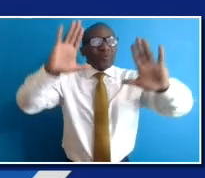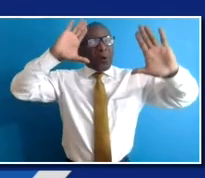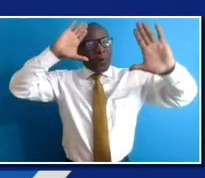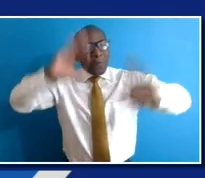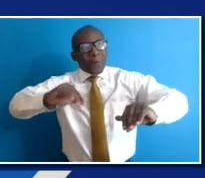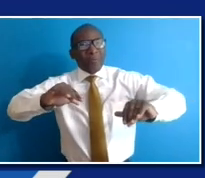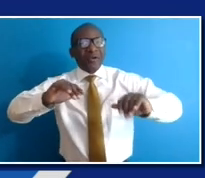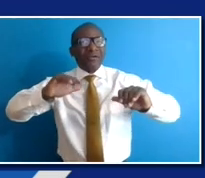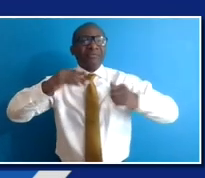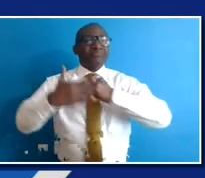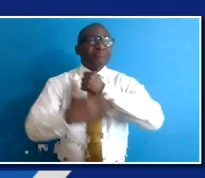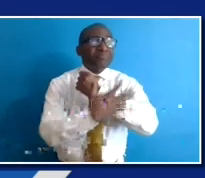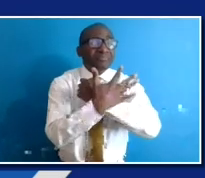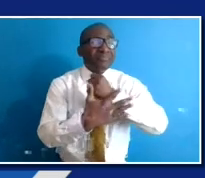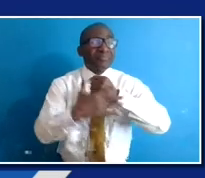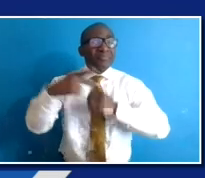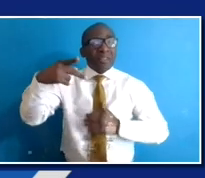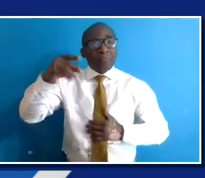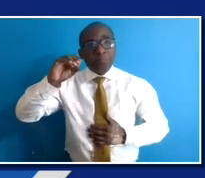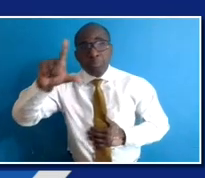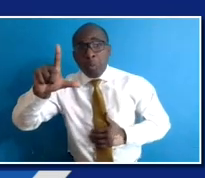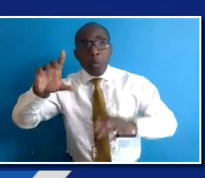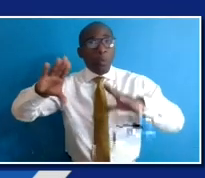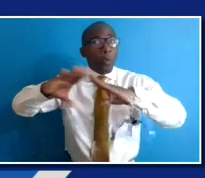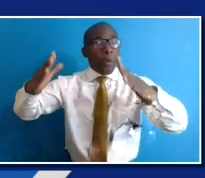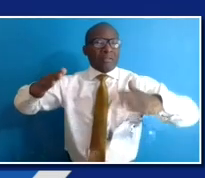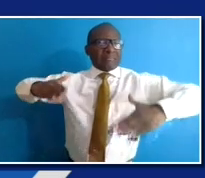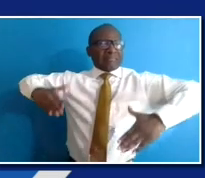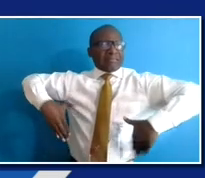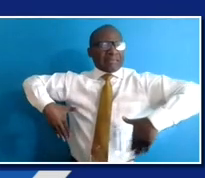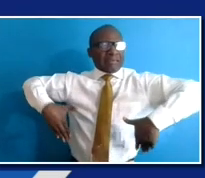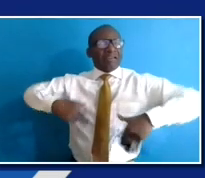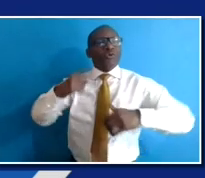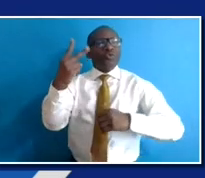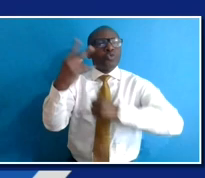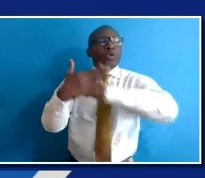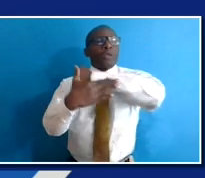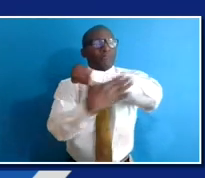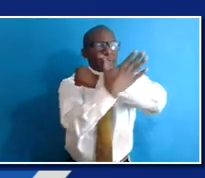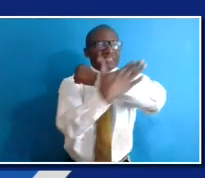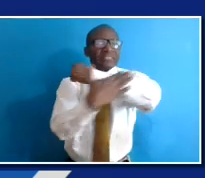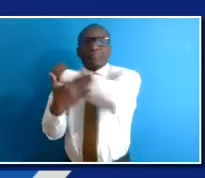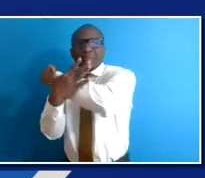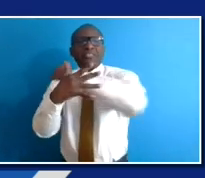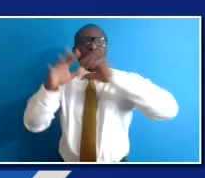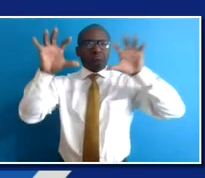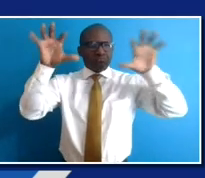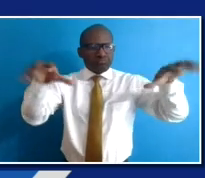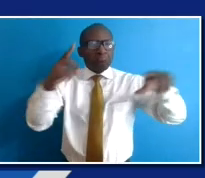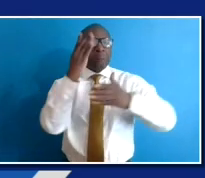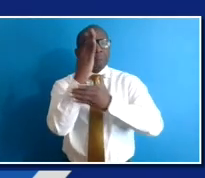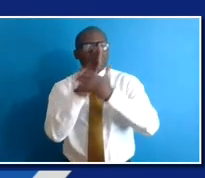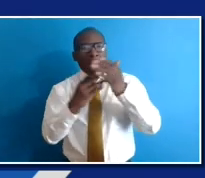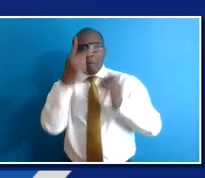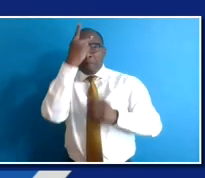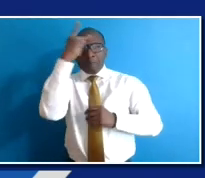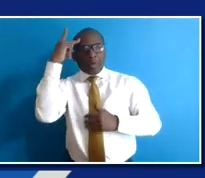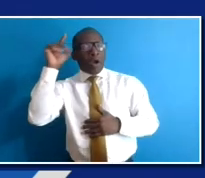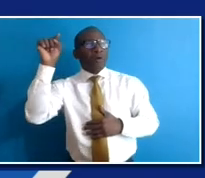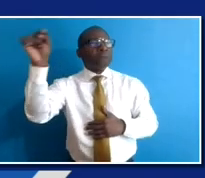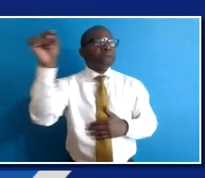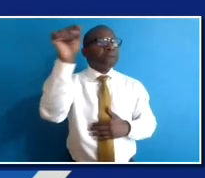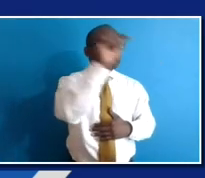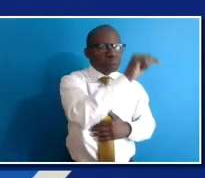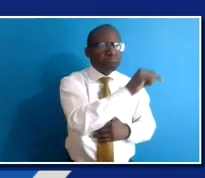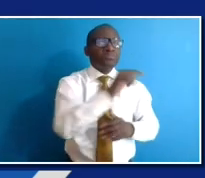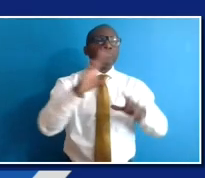beaches open this weekend. All of our other parks, with a few small exceptions, Croton Gorge Park will be closed. County Center, of course, is off